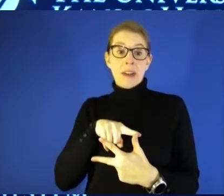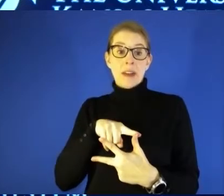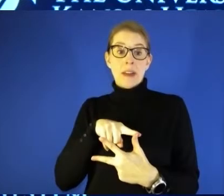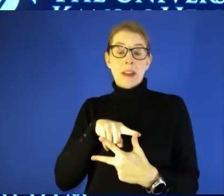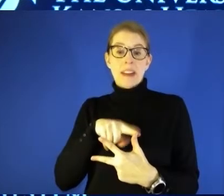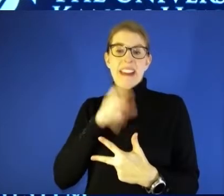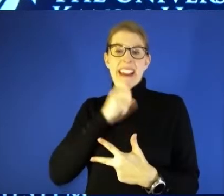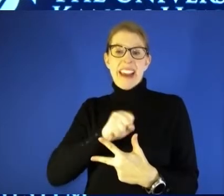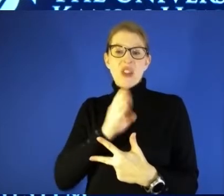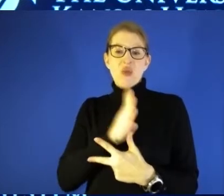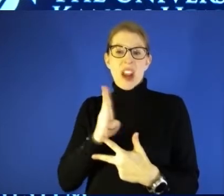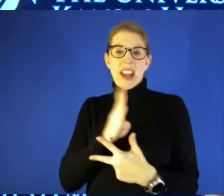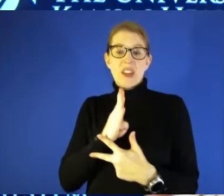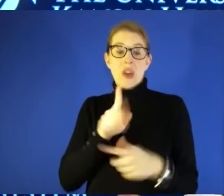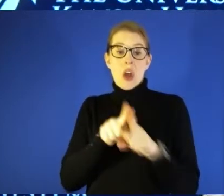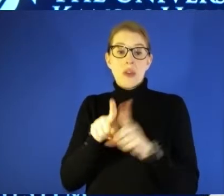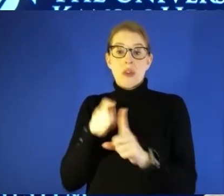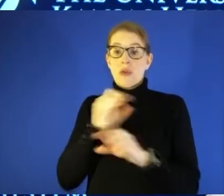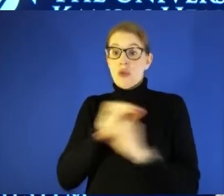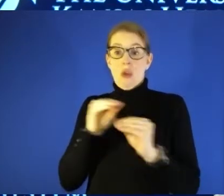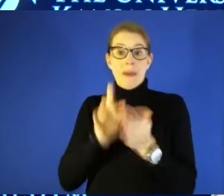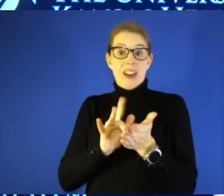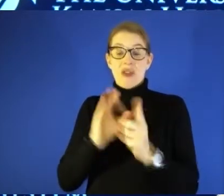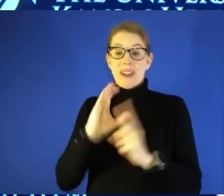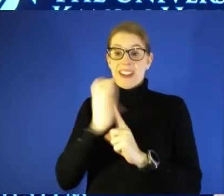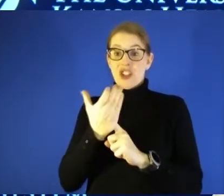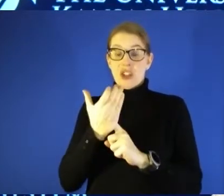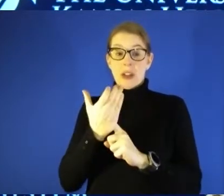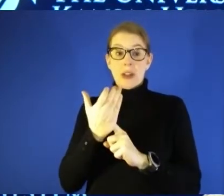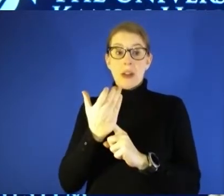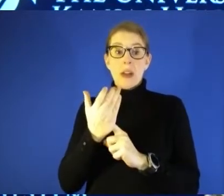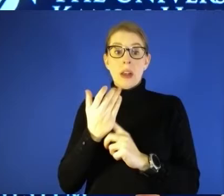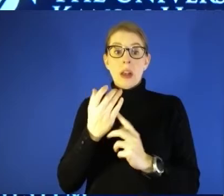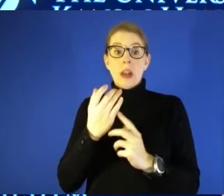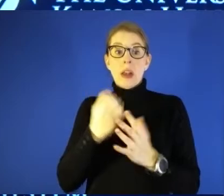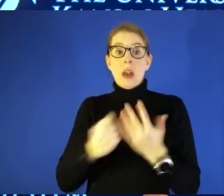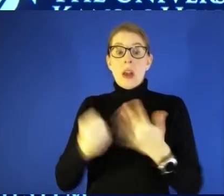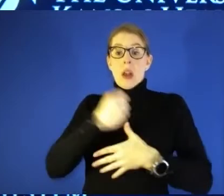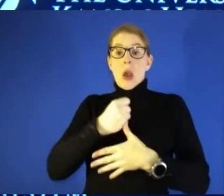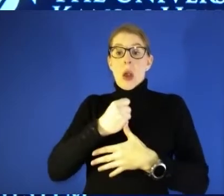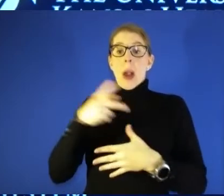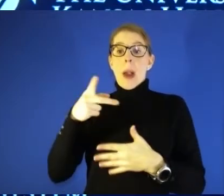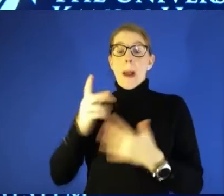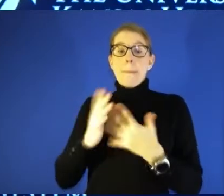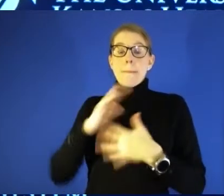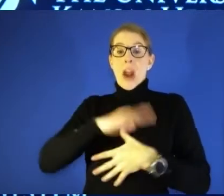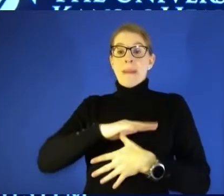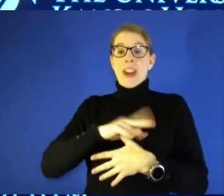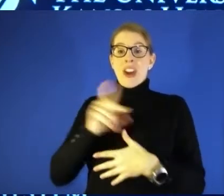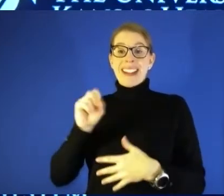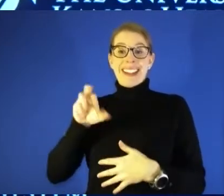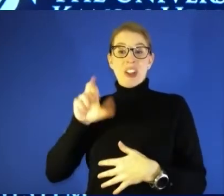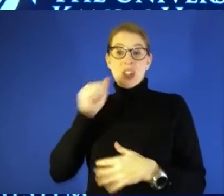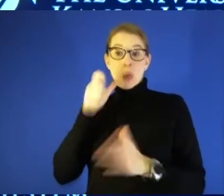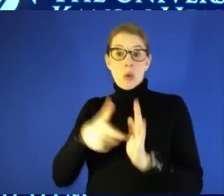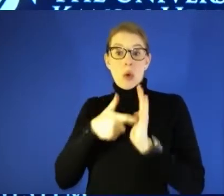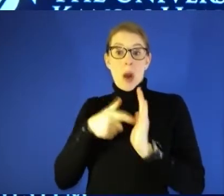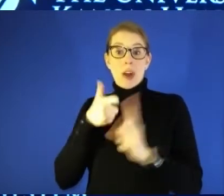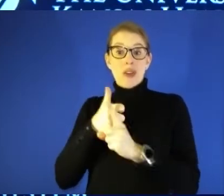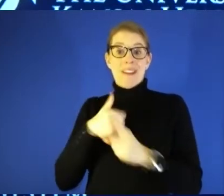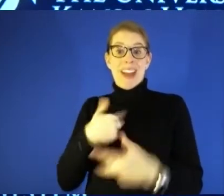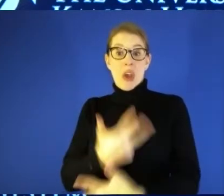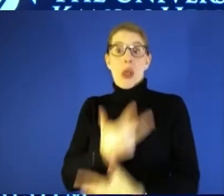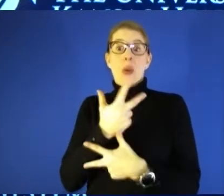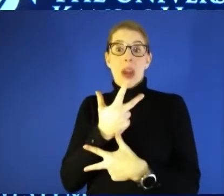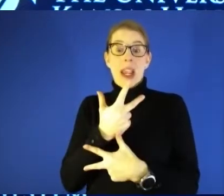range, and you also don't have medical conditions that put you into actually what a primary series would require you to have 3 doses. Any one of those would